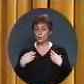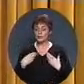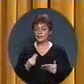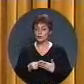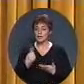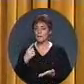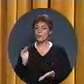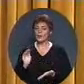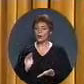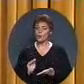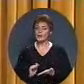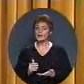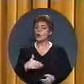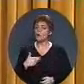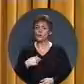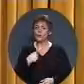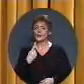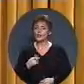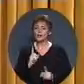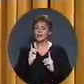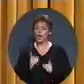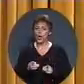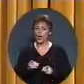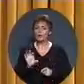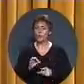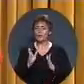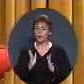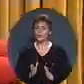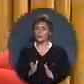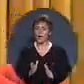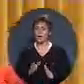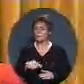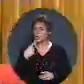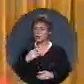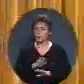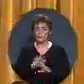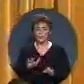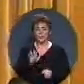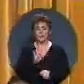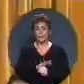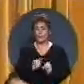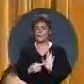committee? Is it because of fear that their answers might contradict their boss?